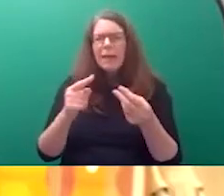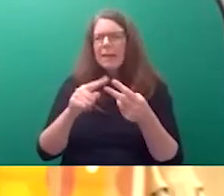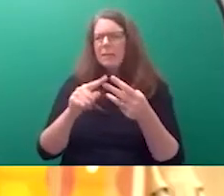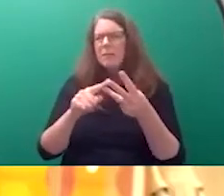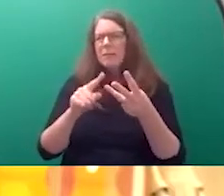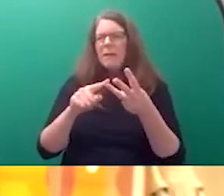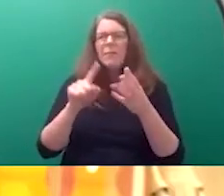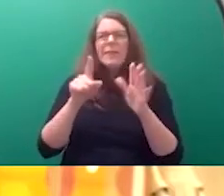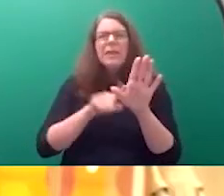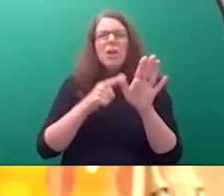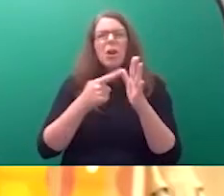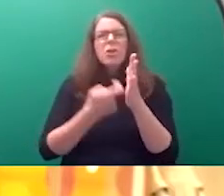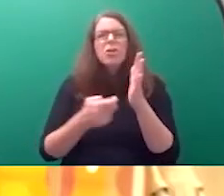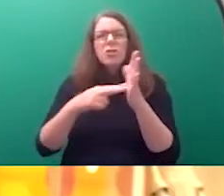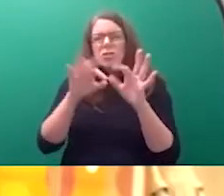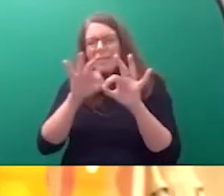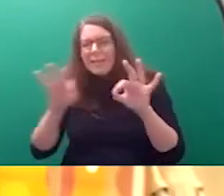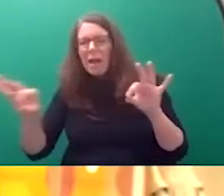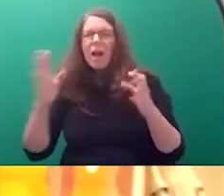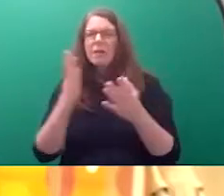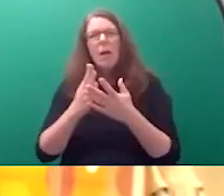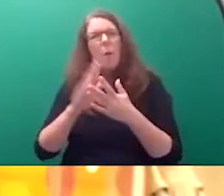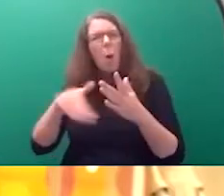not just picked up because of price, or